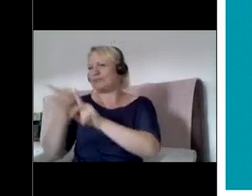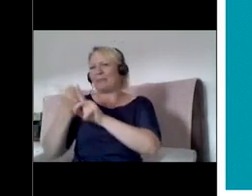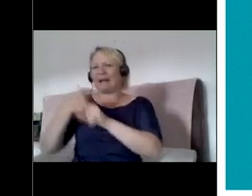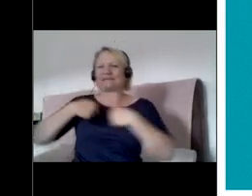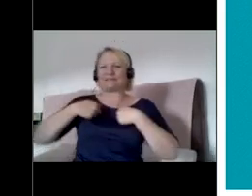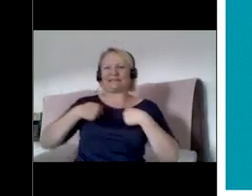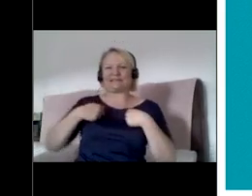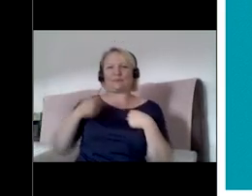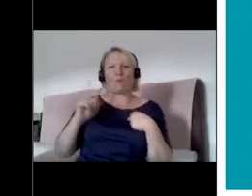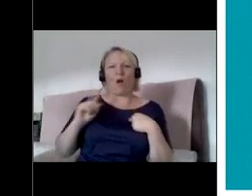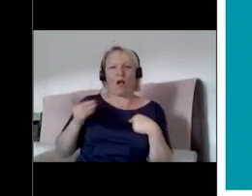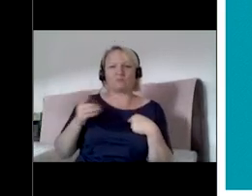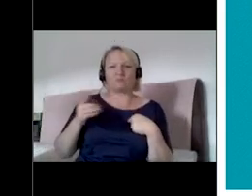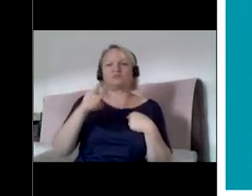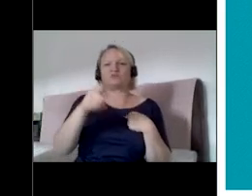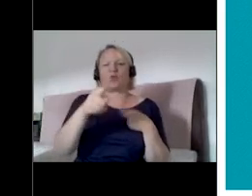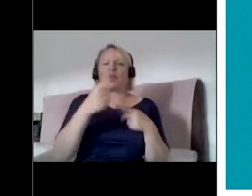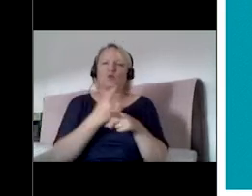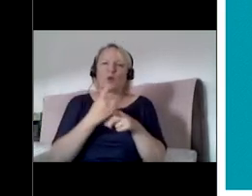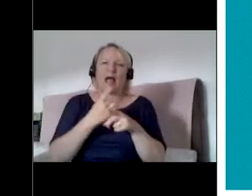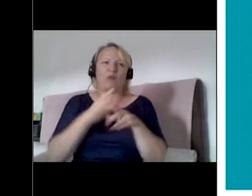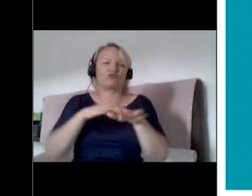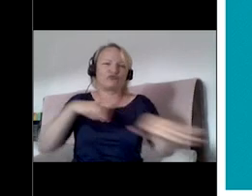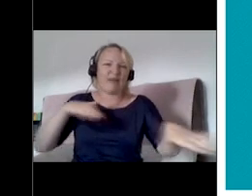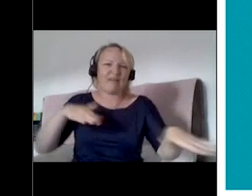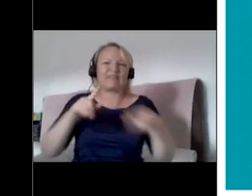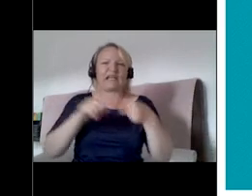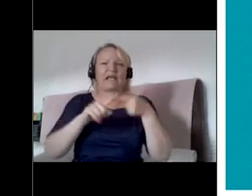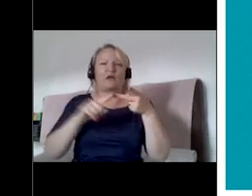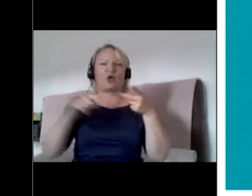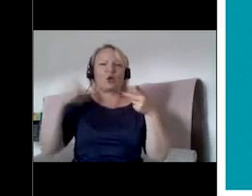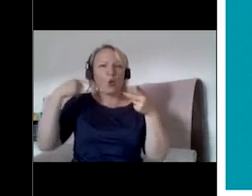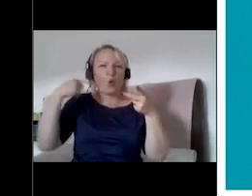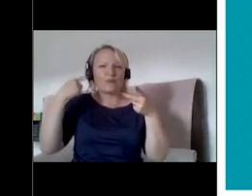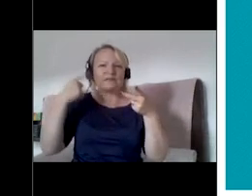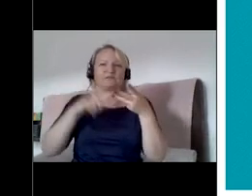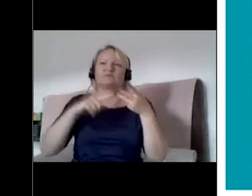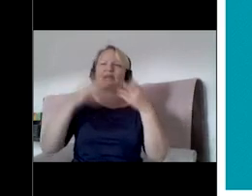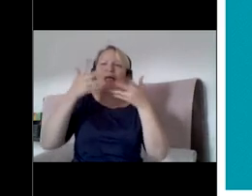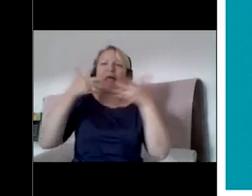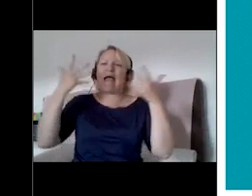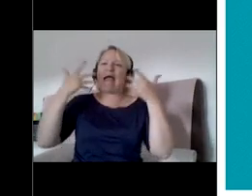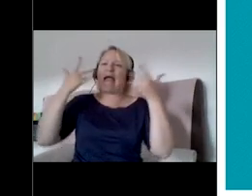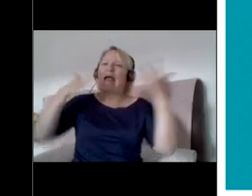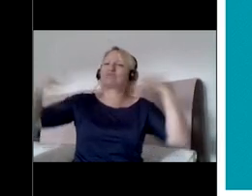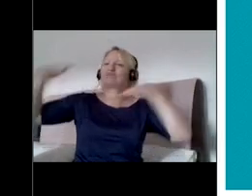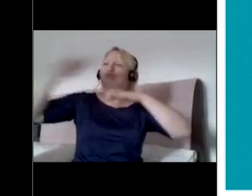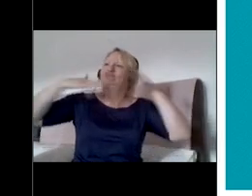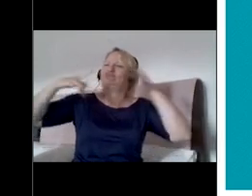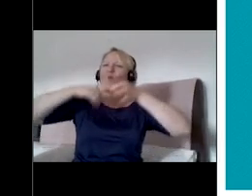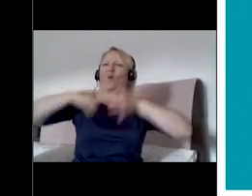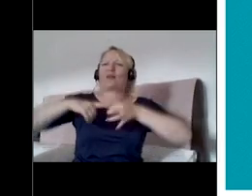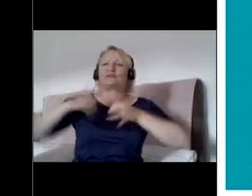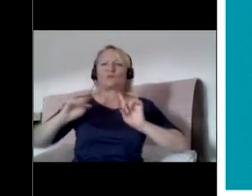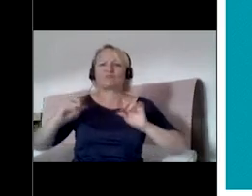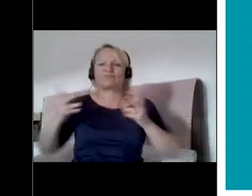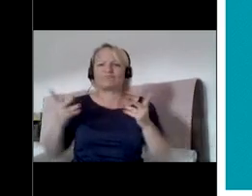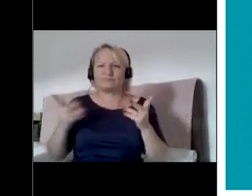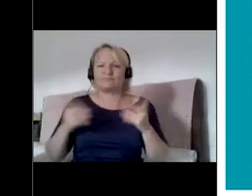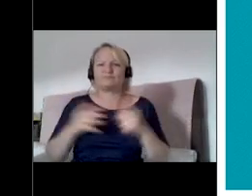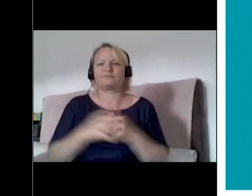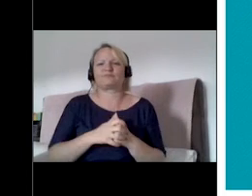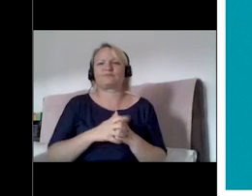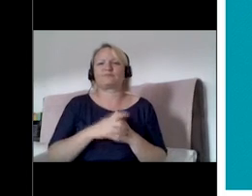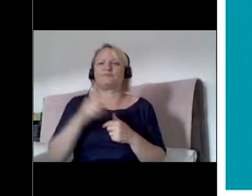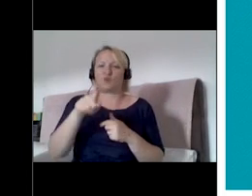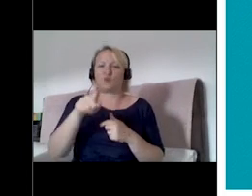topics such as traffic, noise, and air quality. The You Said We Did document is a summary of responses